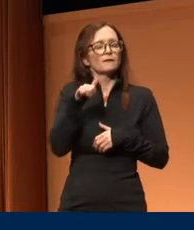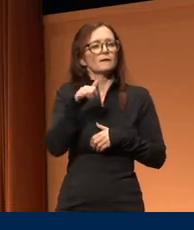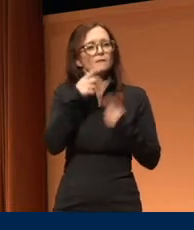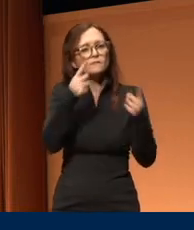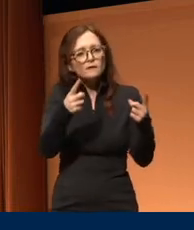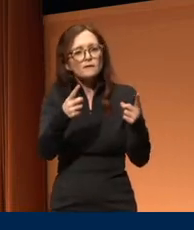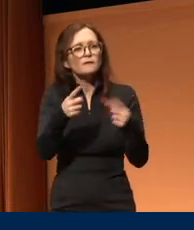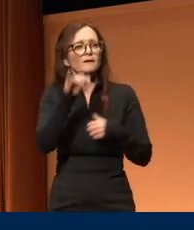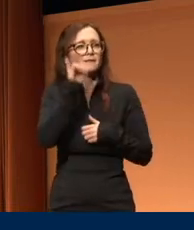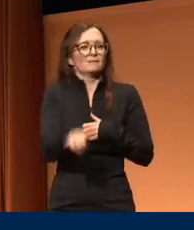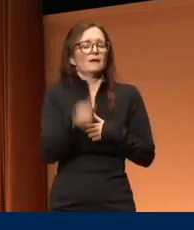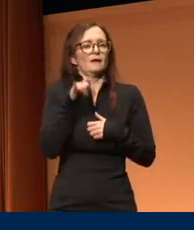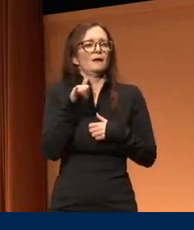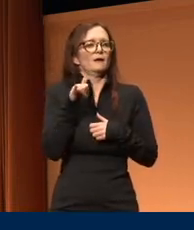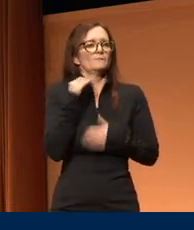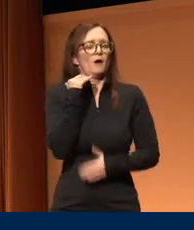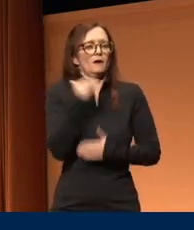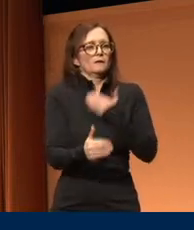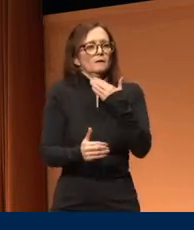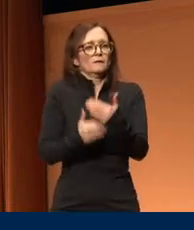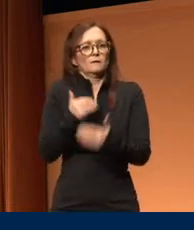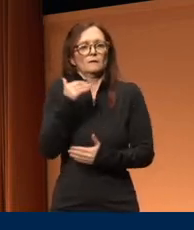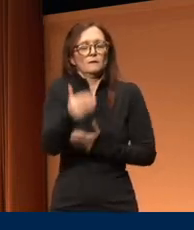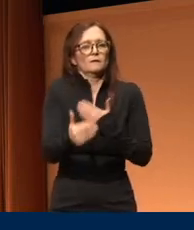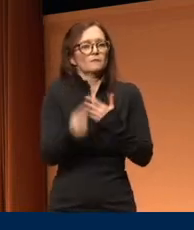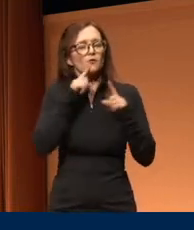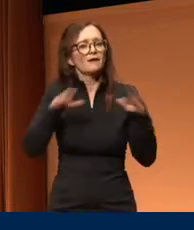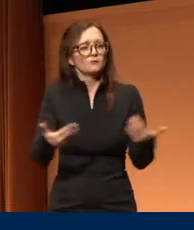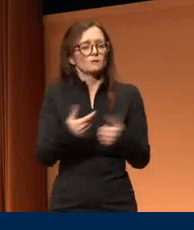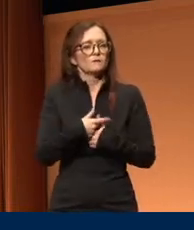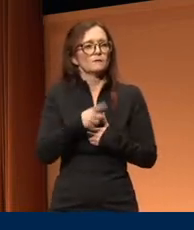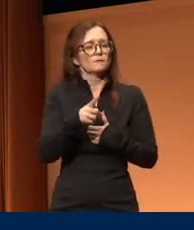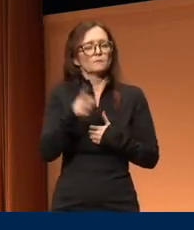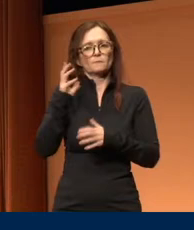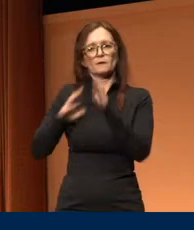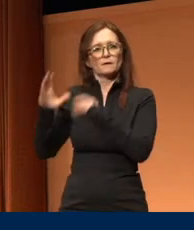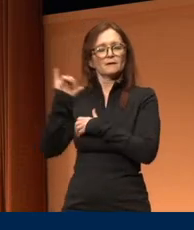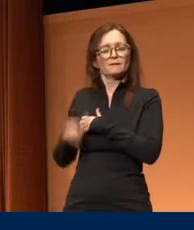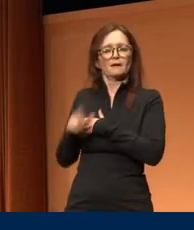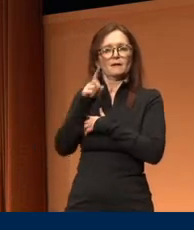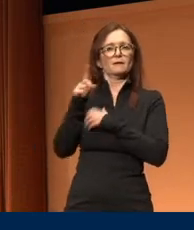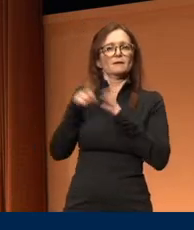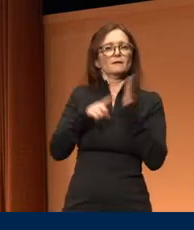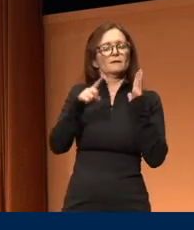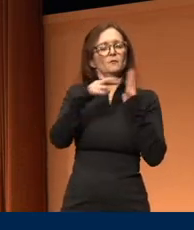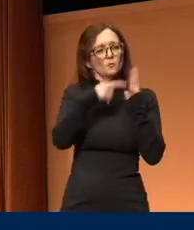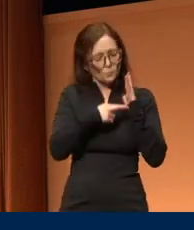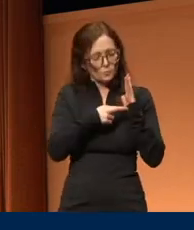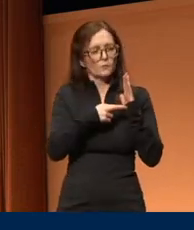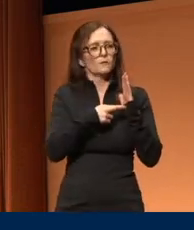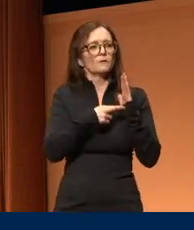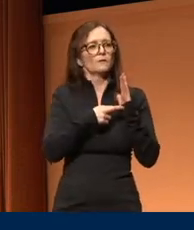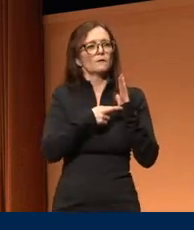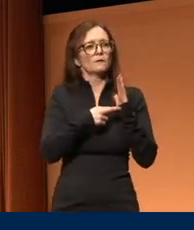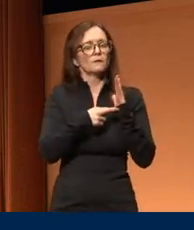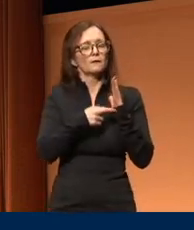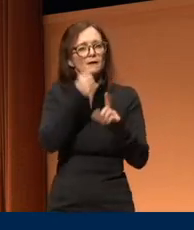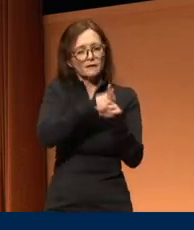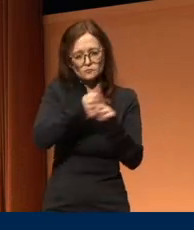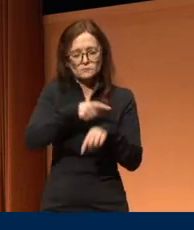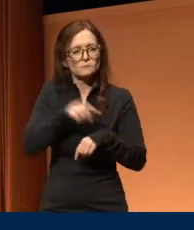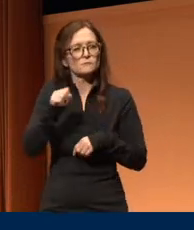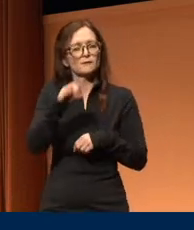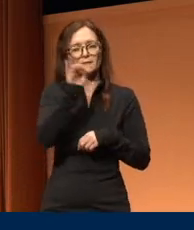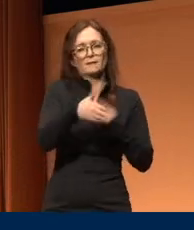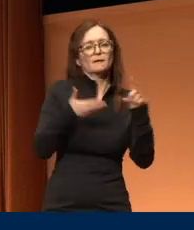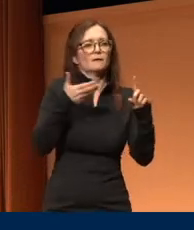transcendent pragmatic move he makes in Communicative Action, going back to the conditions of possibility of a certain type of human speech.